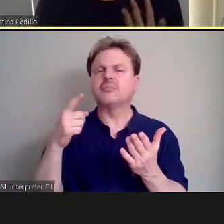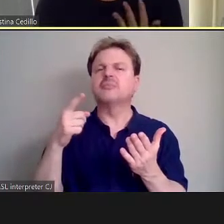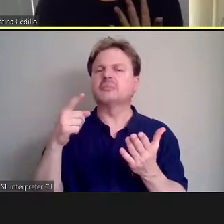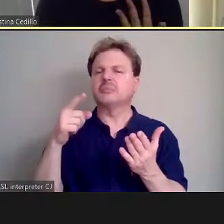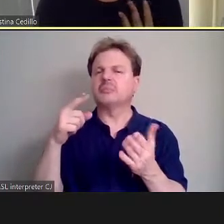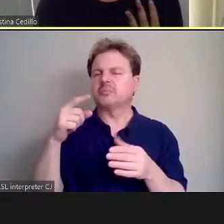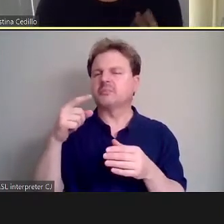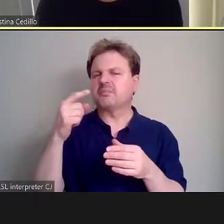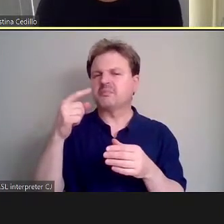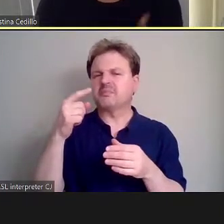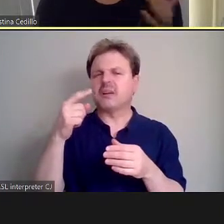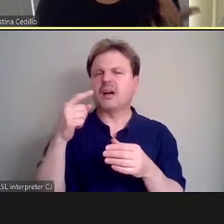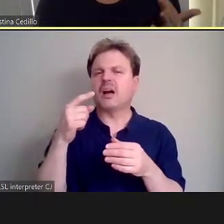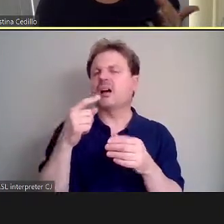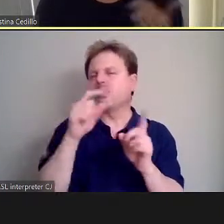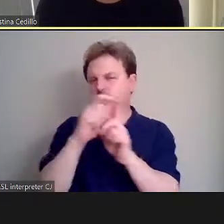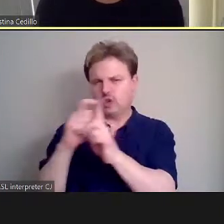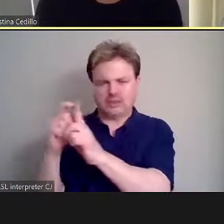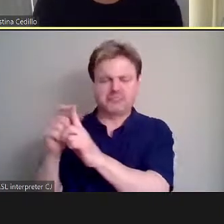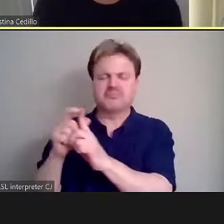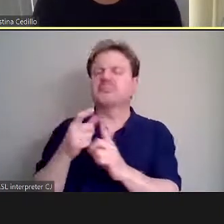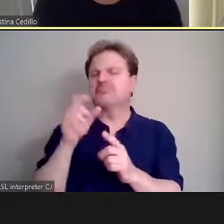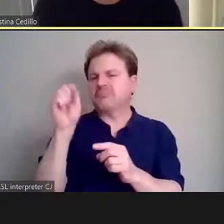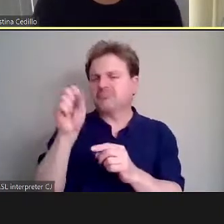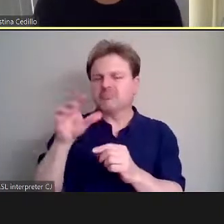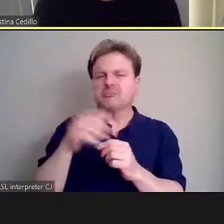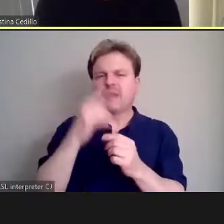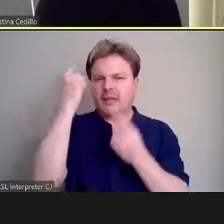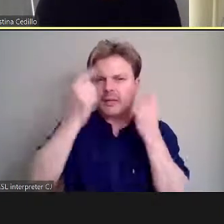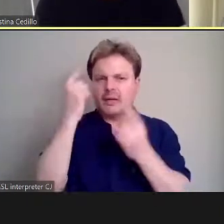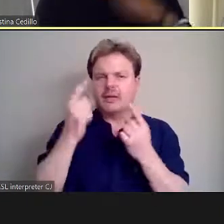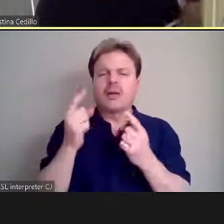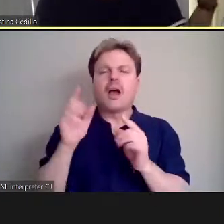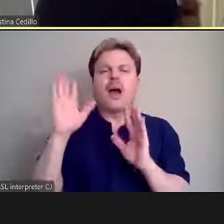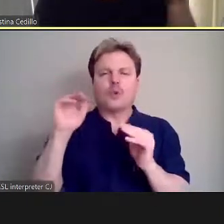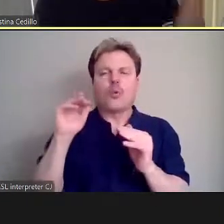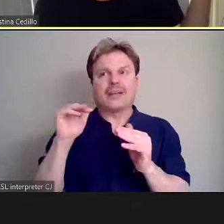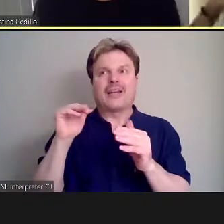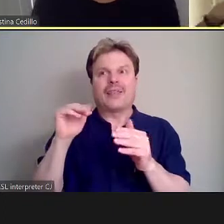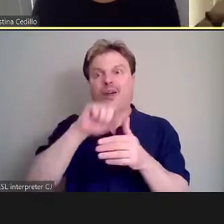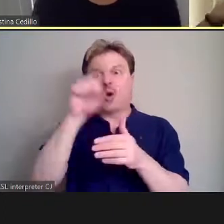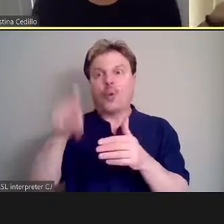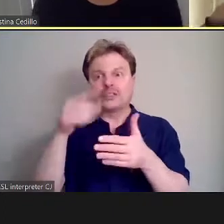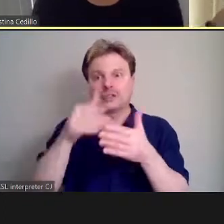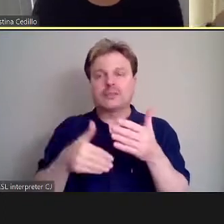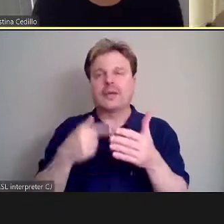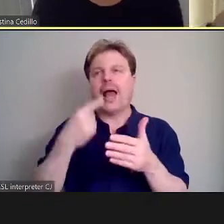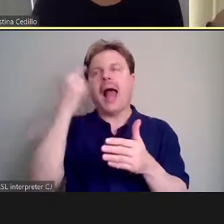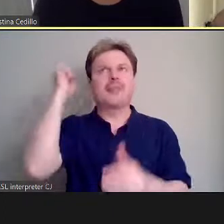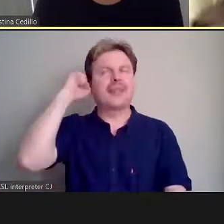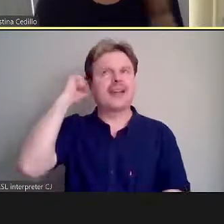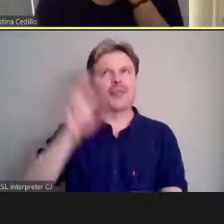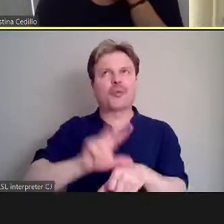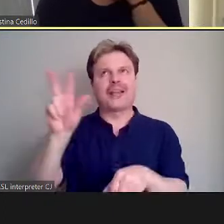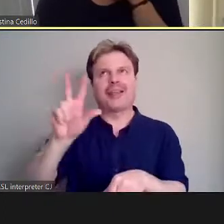And then those questions from yesterday, which I really was hoping to get through, but in my head, it's three.